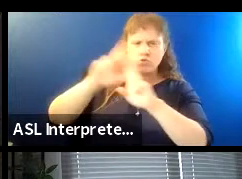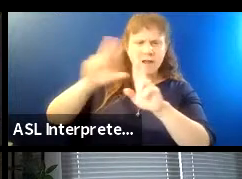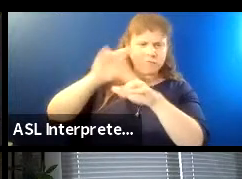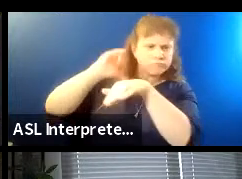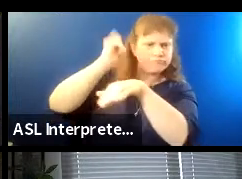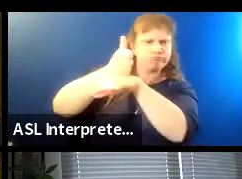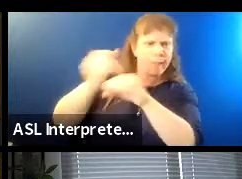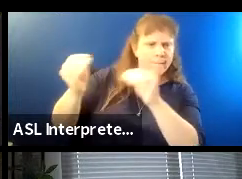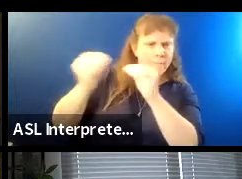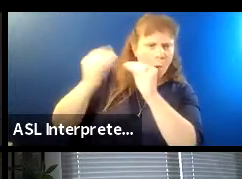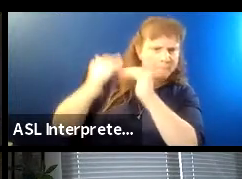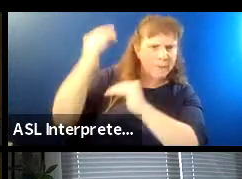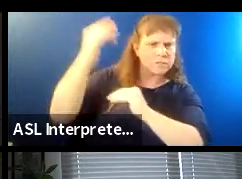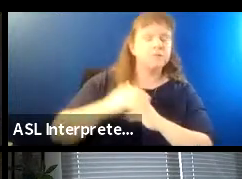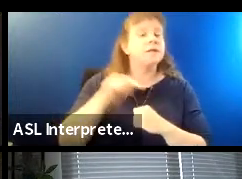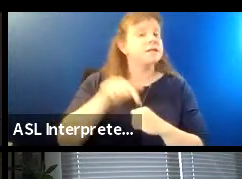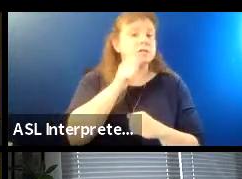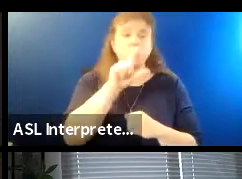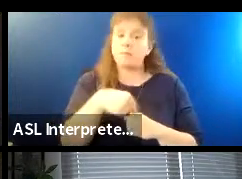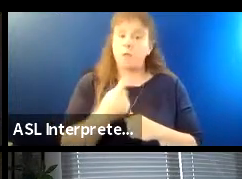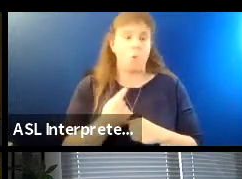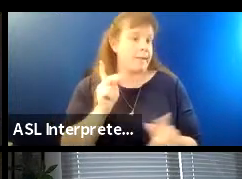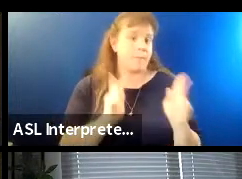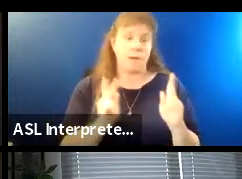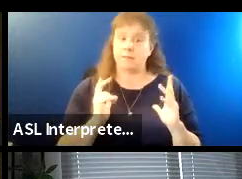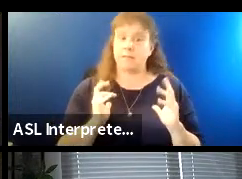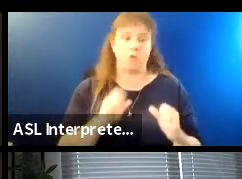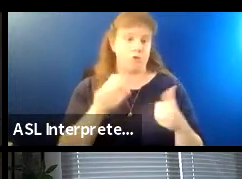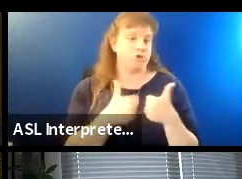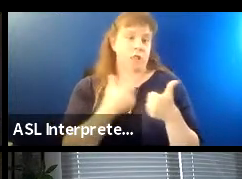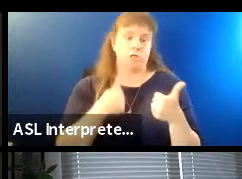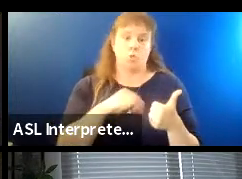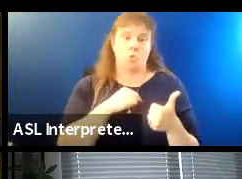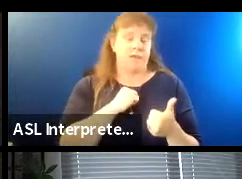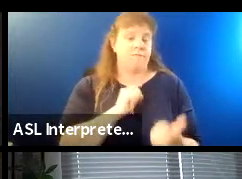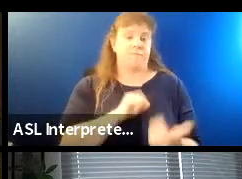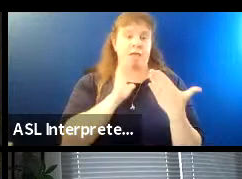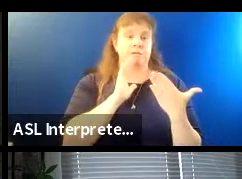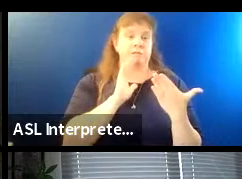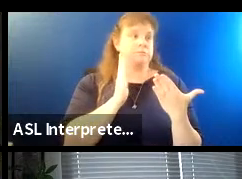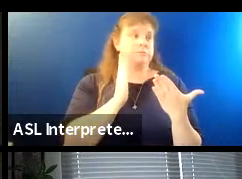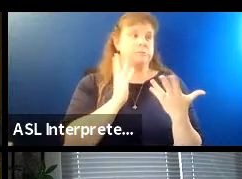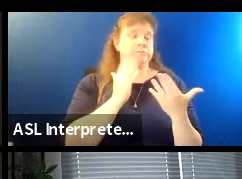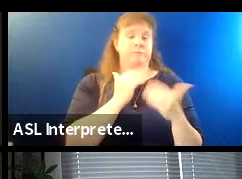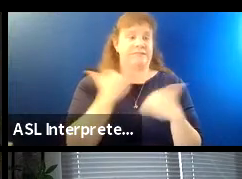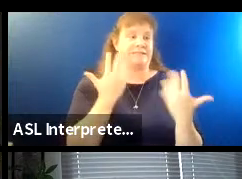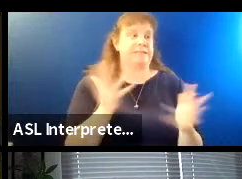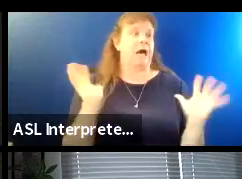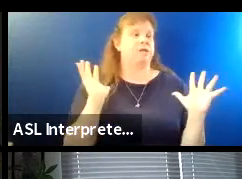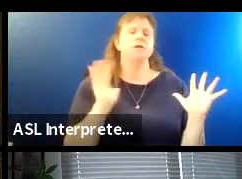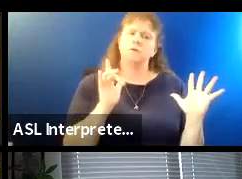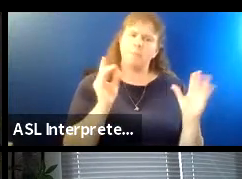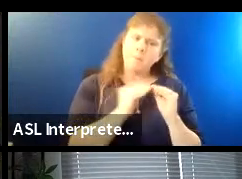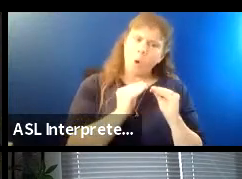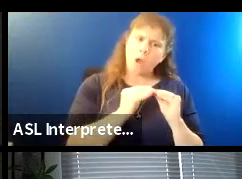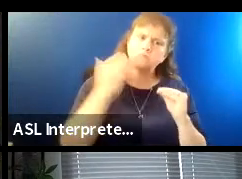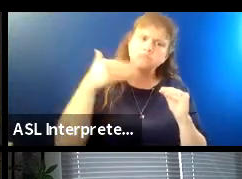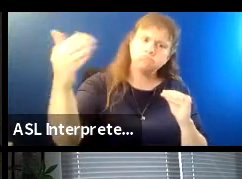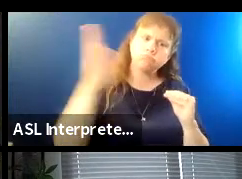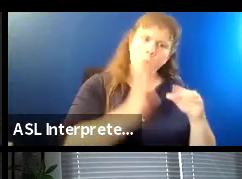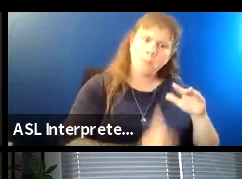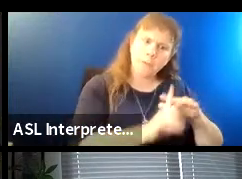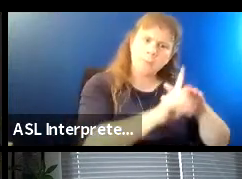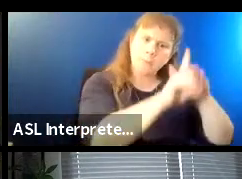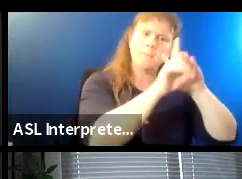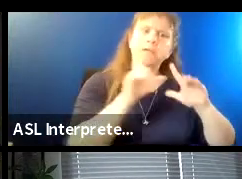not the only public health challenge we face, and we shouldn't have to have a pandemic to do it. And so we're for that funding, and